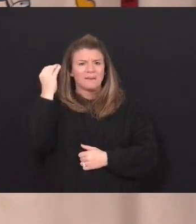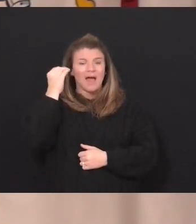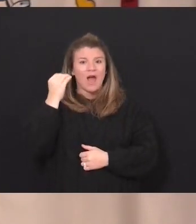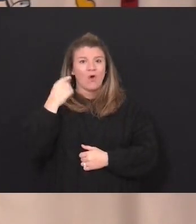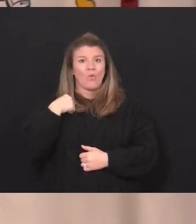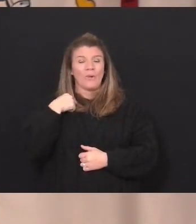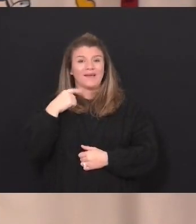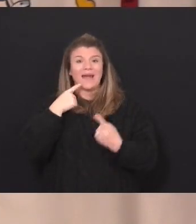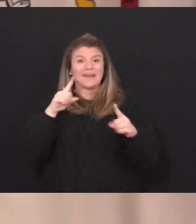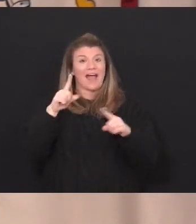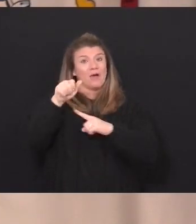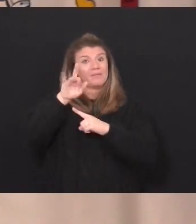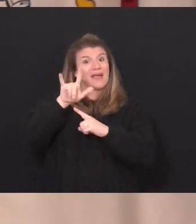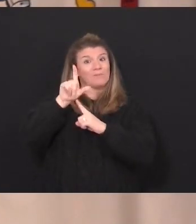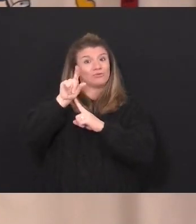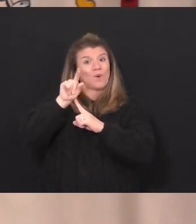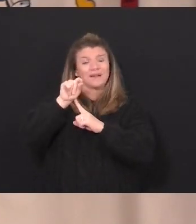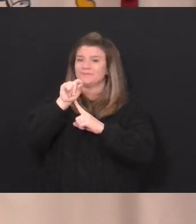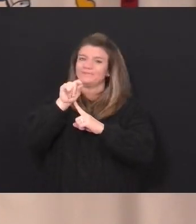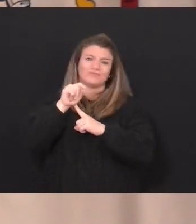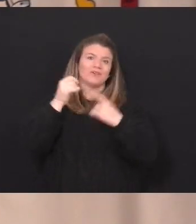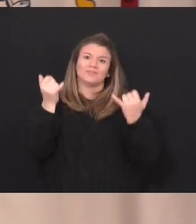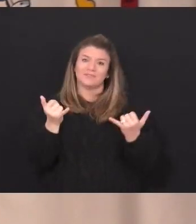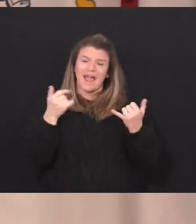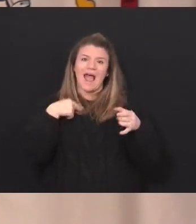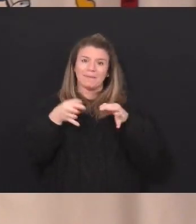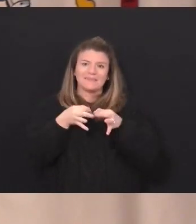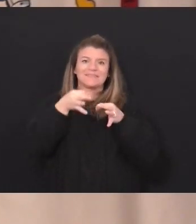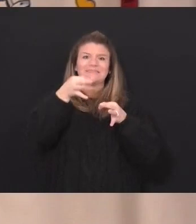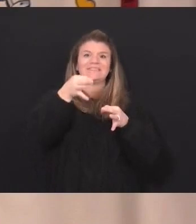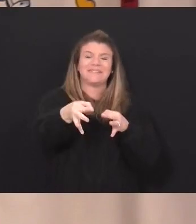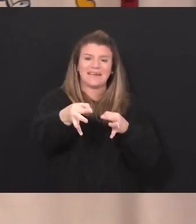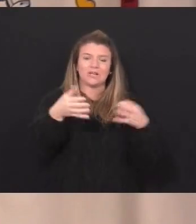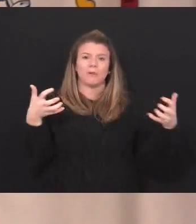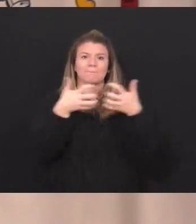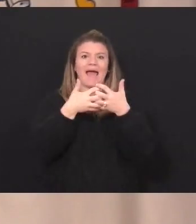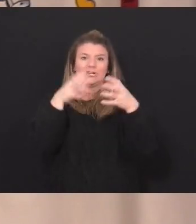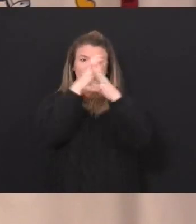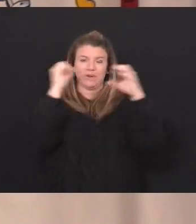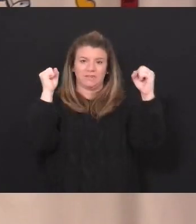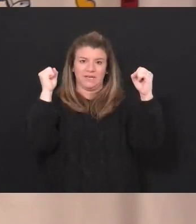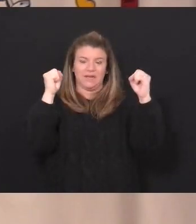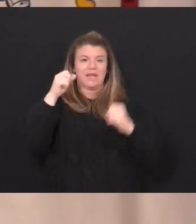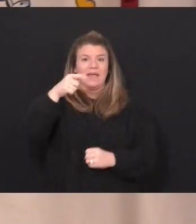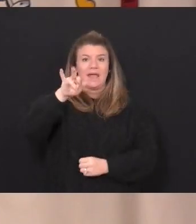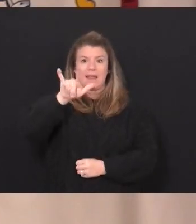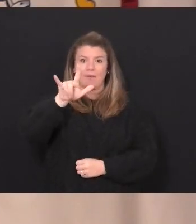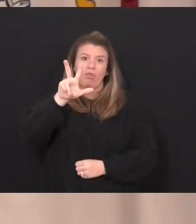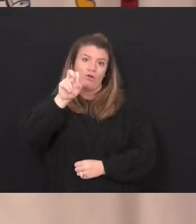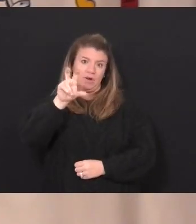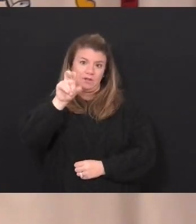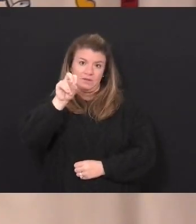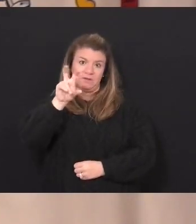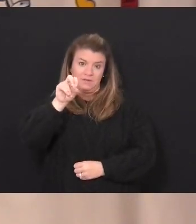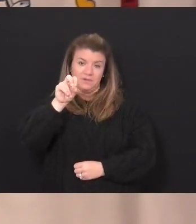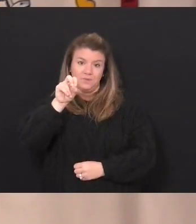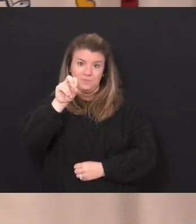So today I'm going to extend that date to coincide with the president's date of April the 30th.